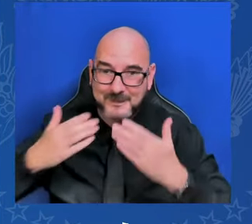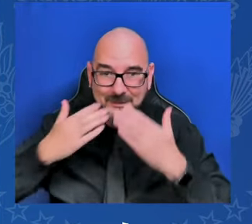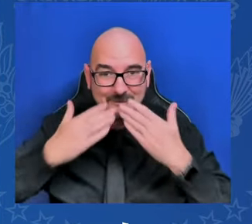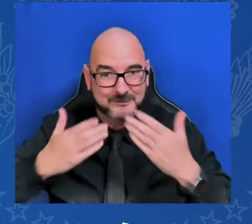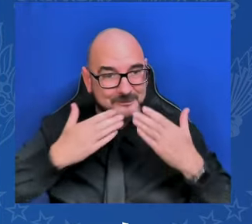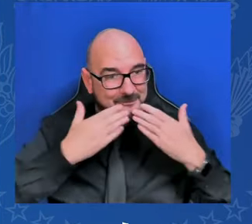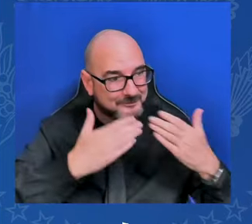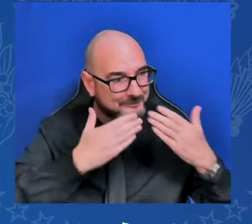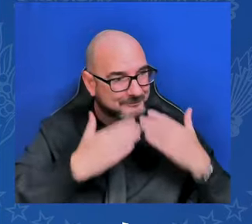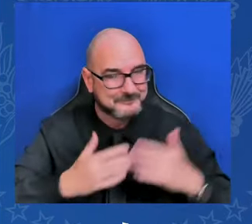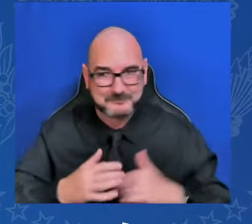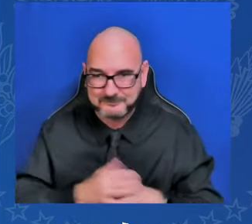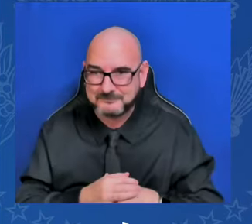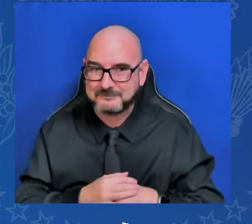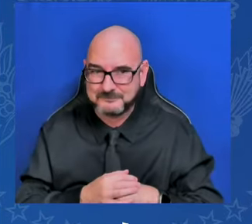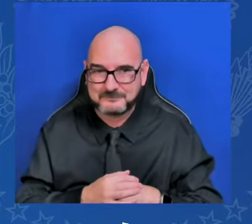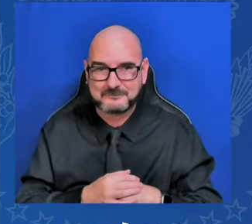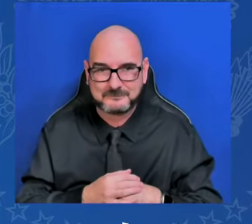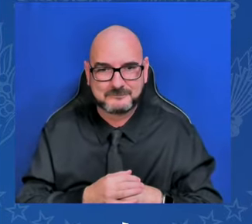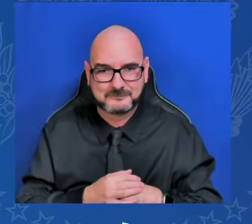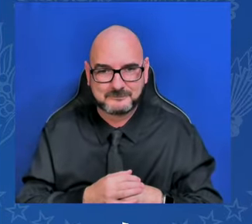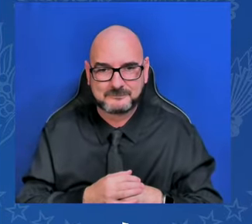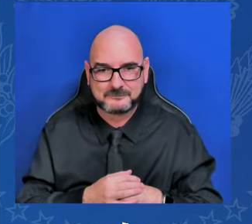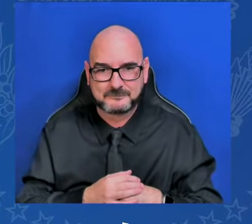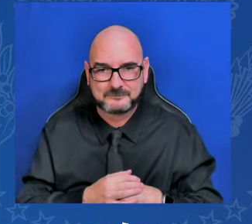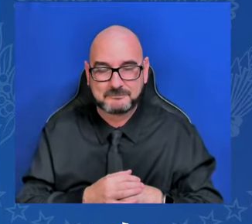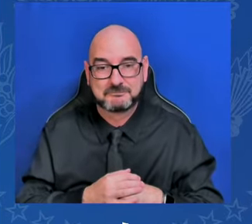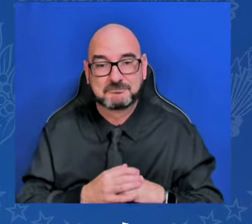If I were smart, I should leave now.